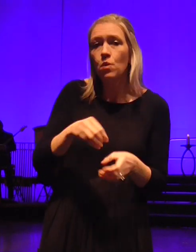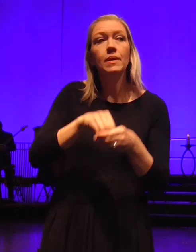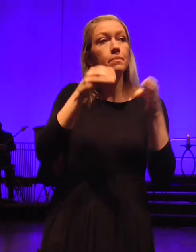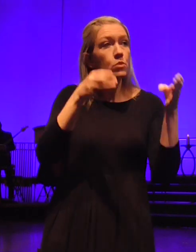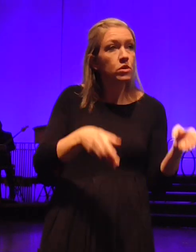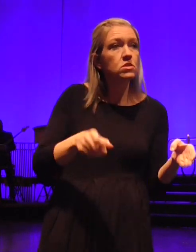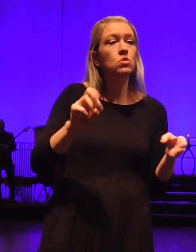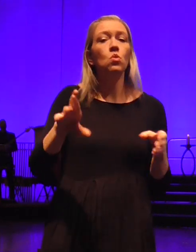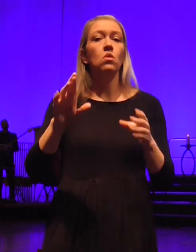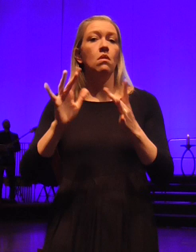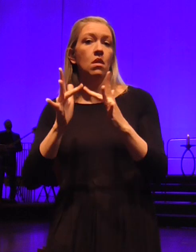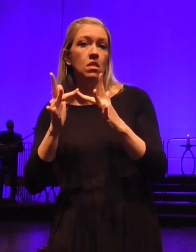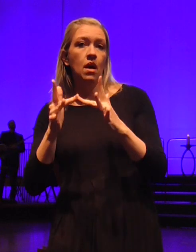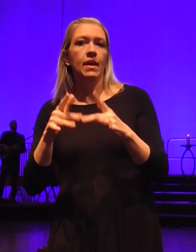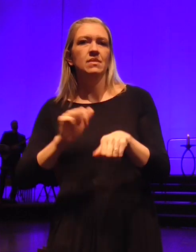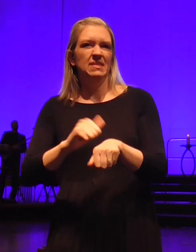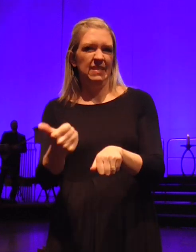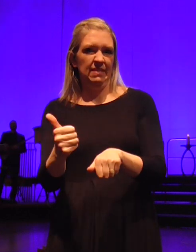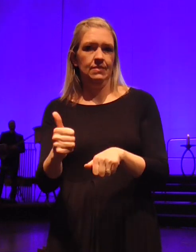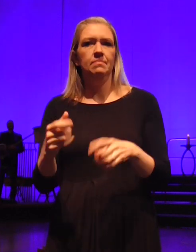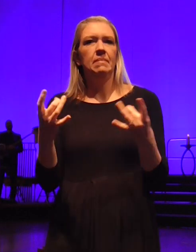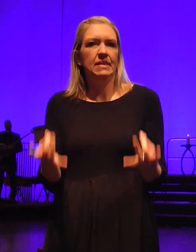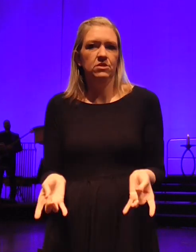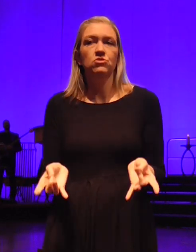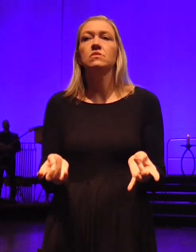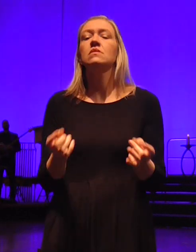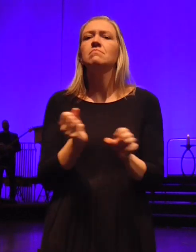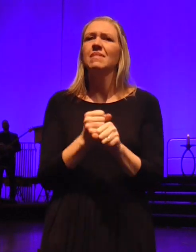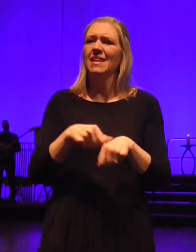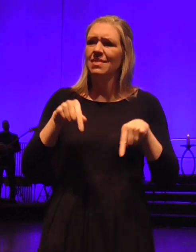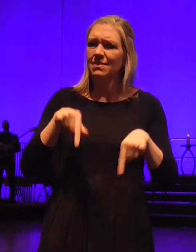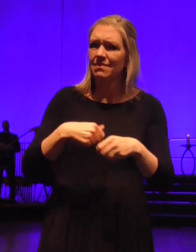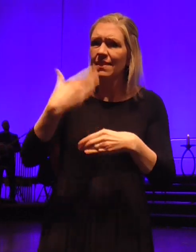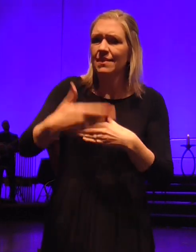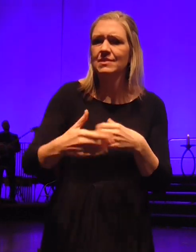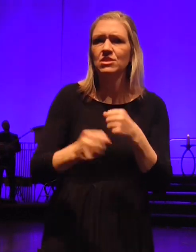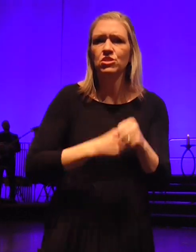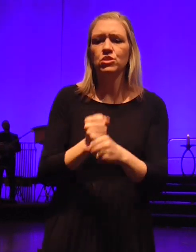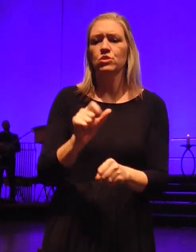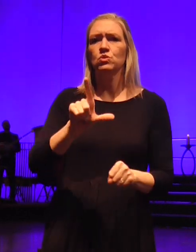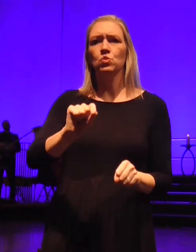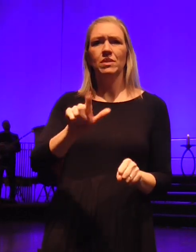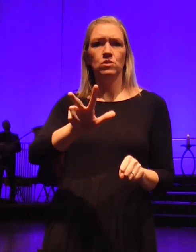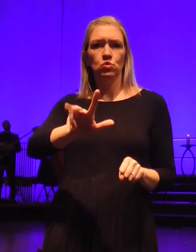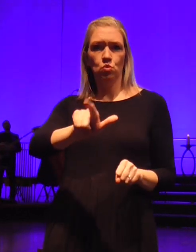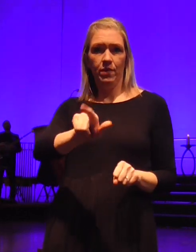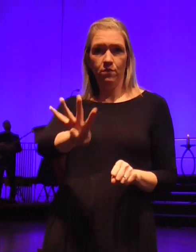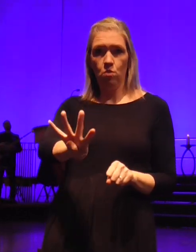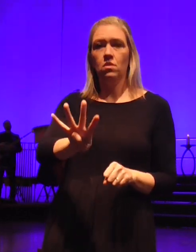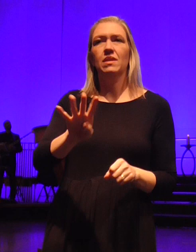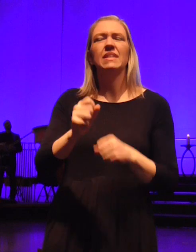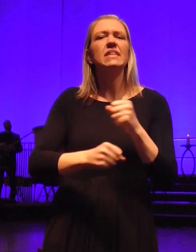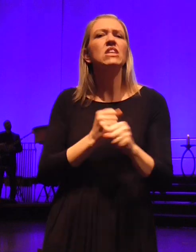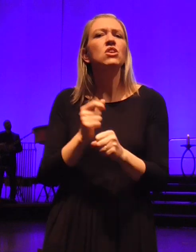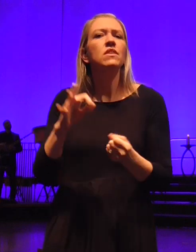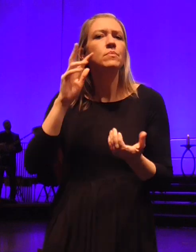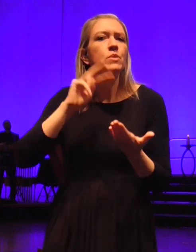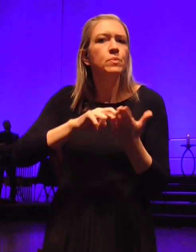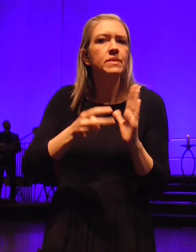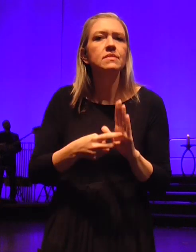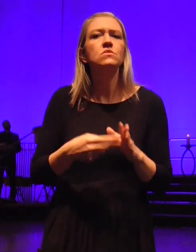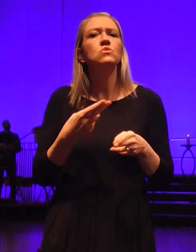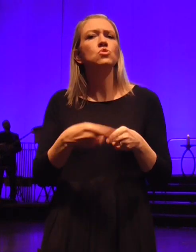practitioner-led workshops. Let's make 2024 a year of creative purpose. And let's just take a minute to appreciate some of our favorite moments from